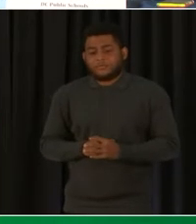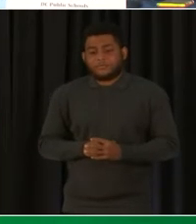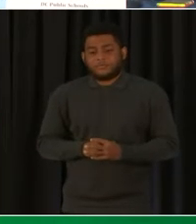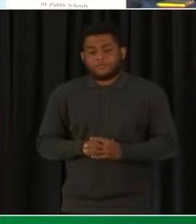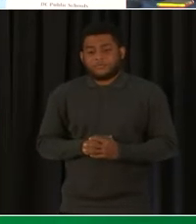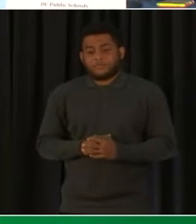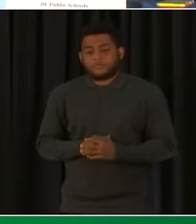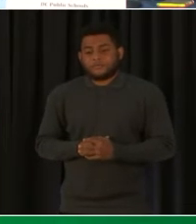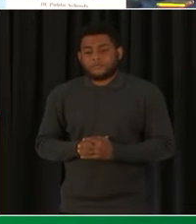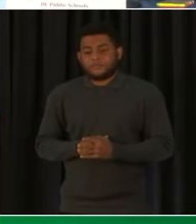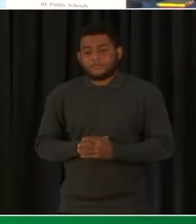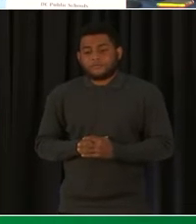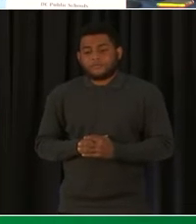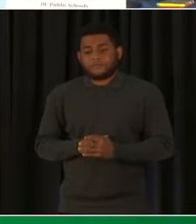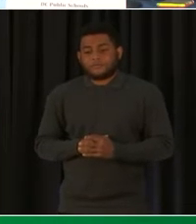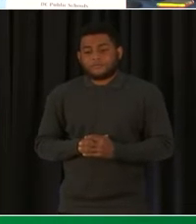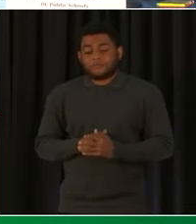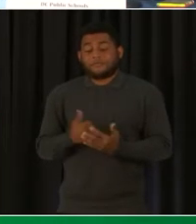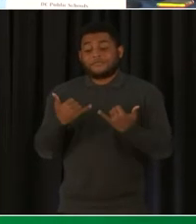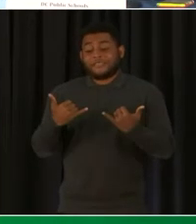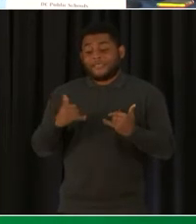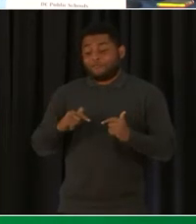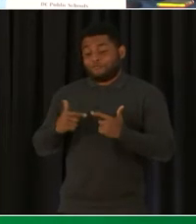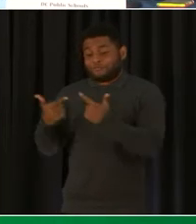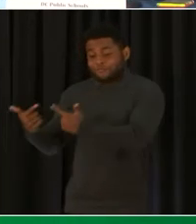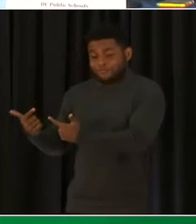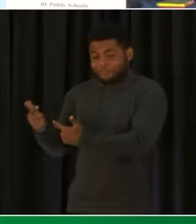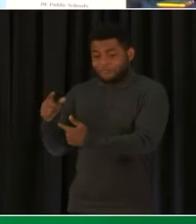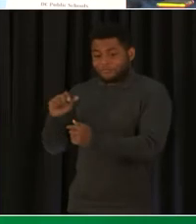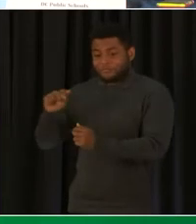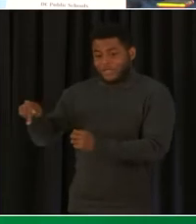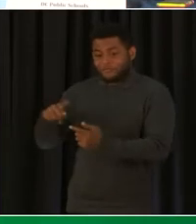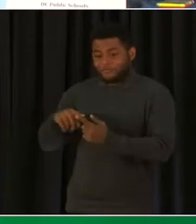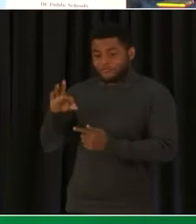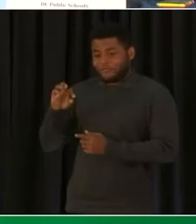And so with that, I'm going to turn it back to Chancellor Farabee.